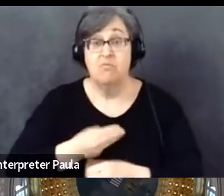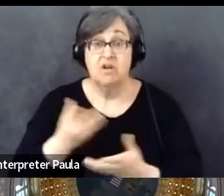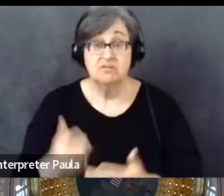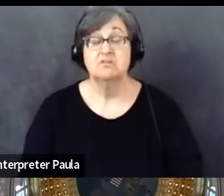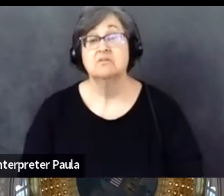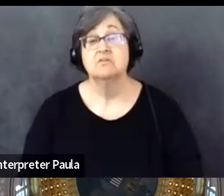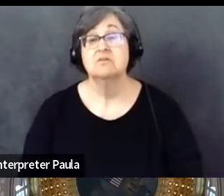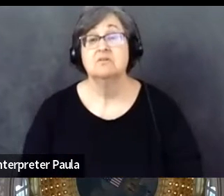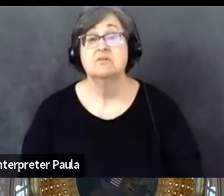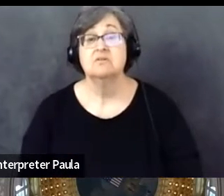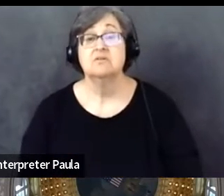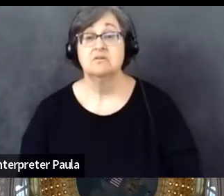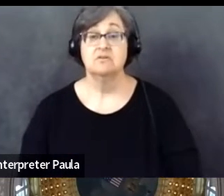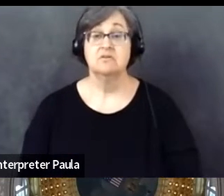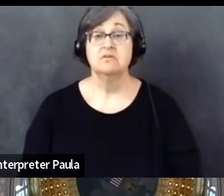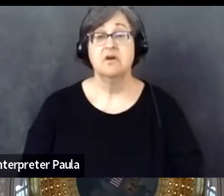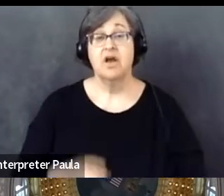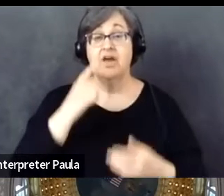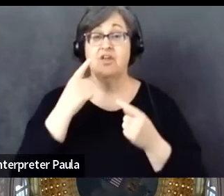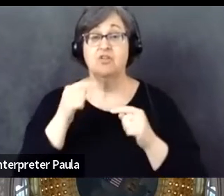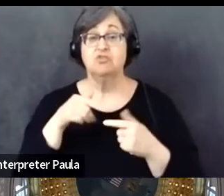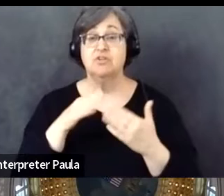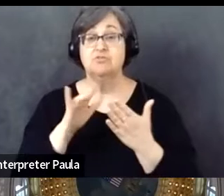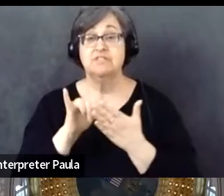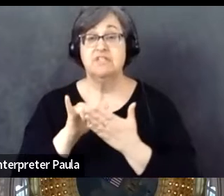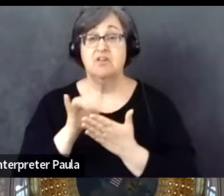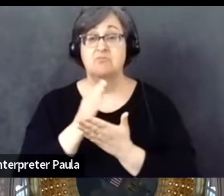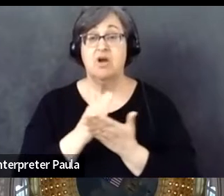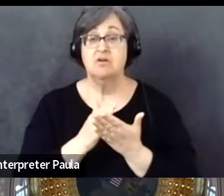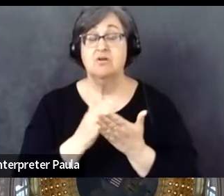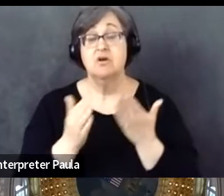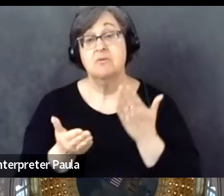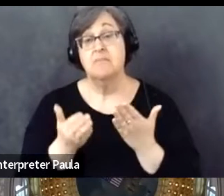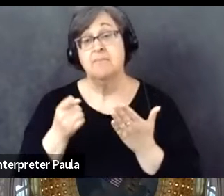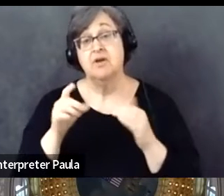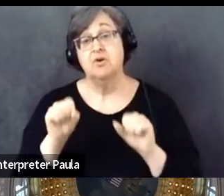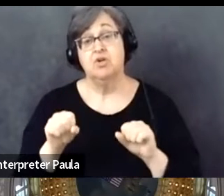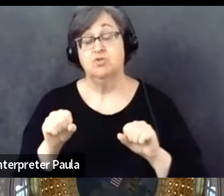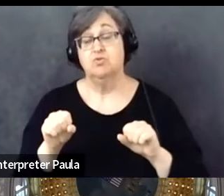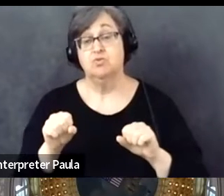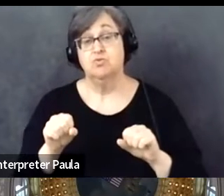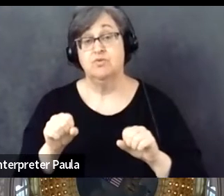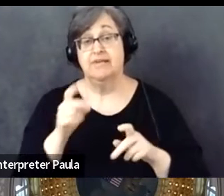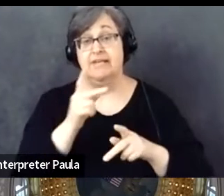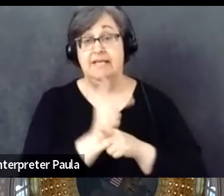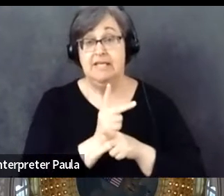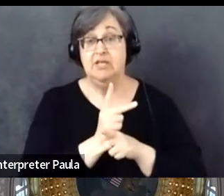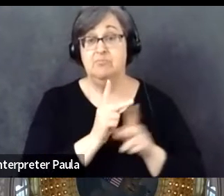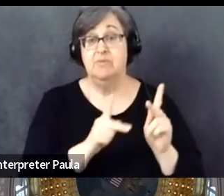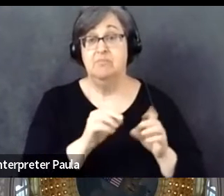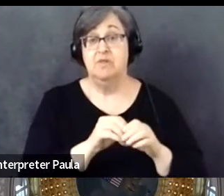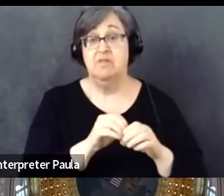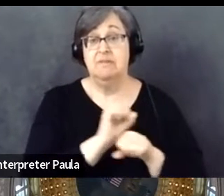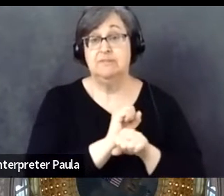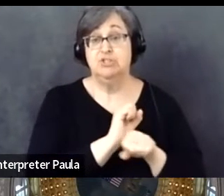So I think they were trying to address that piece, where maybe you can keep people in those roles